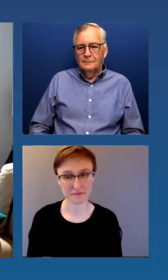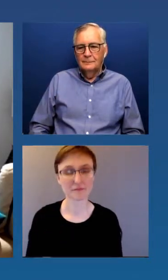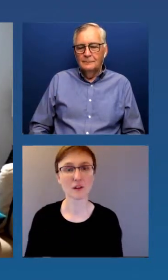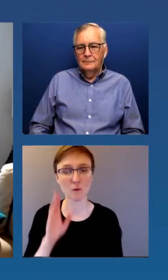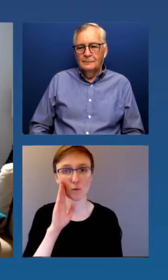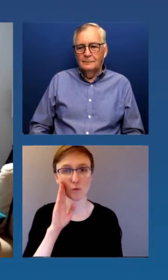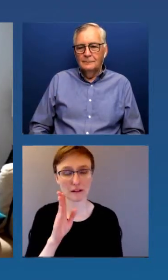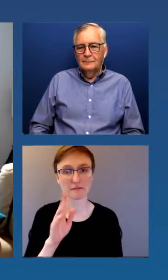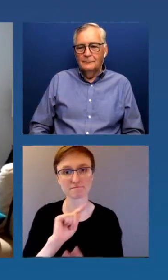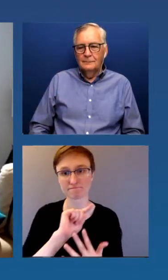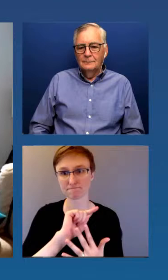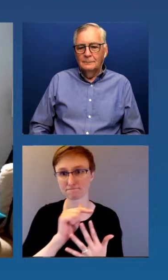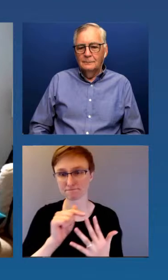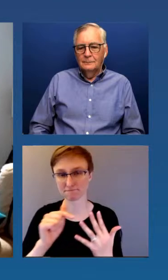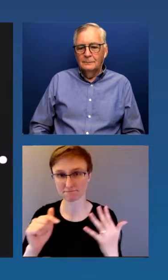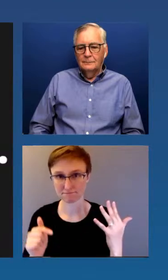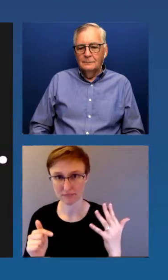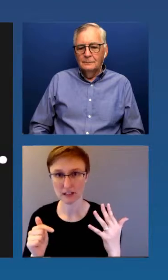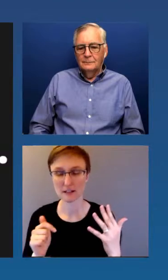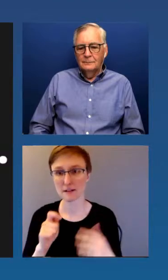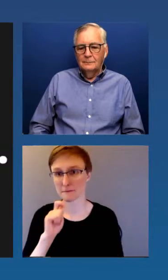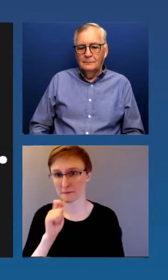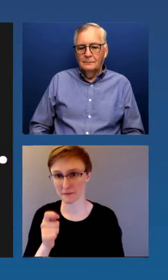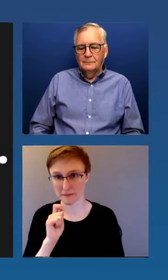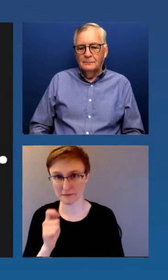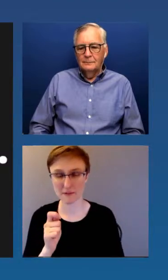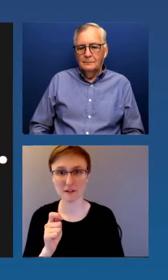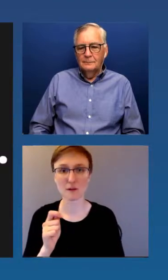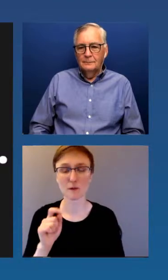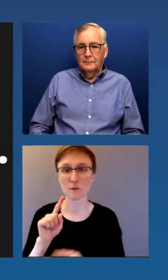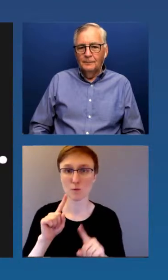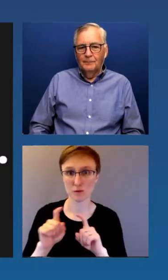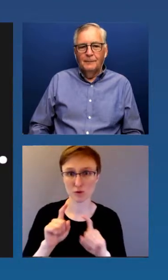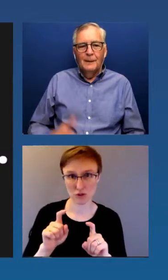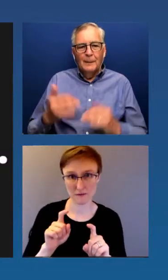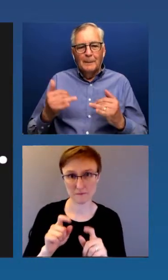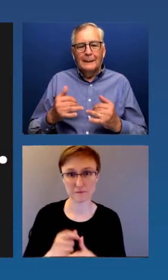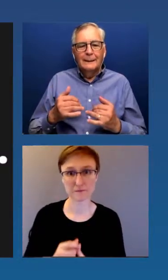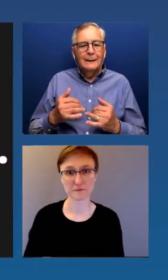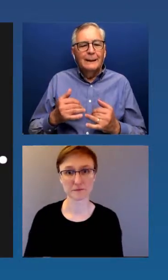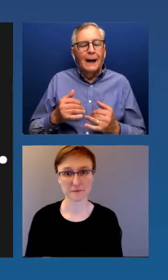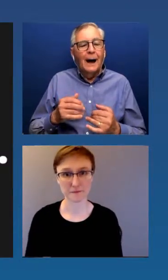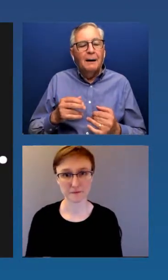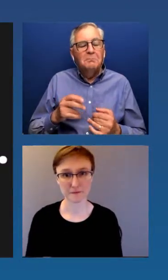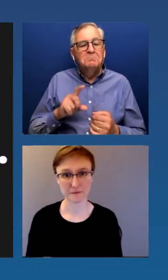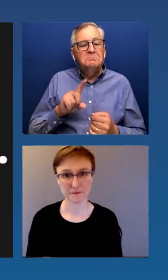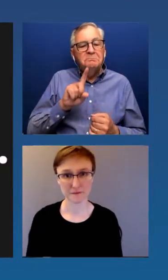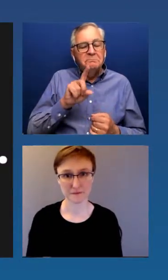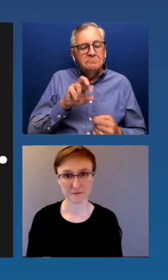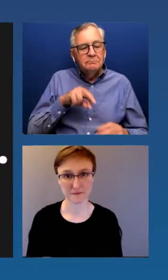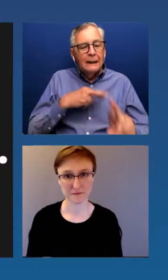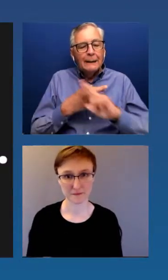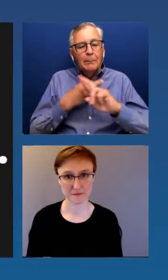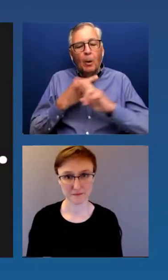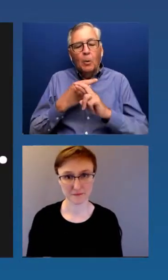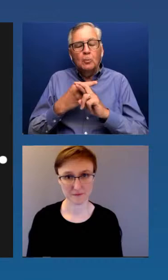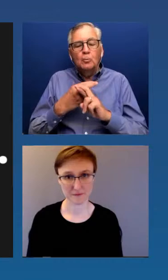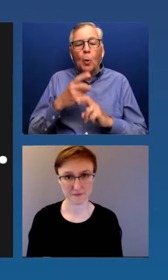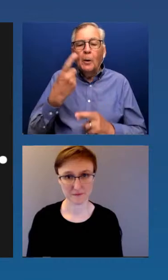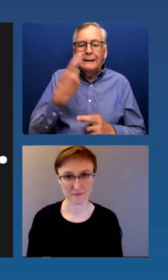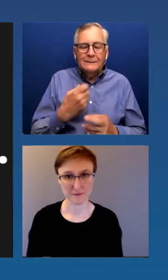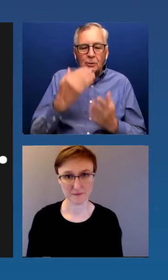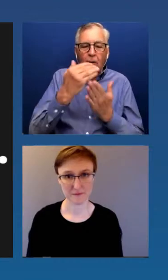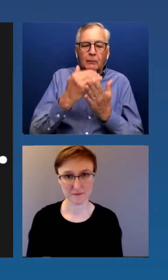Please remember, you have one question and one follow-up. Nous allons maintenant répondre aux questions des médias en ordre alphabétique